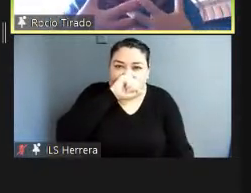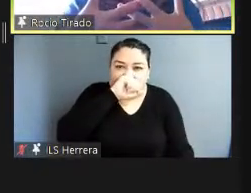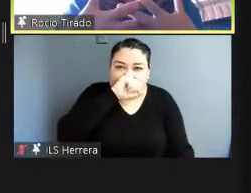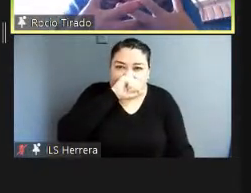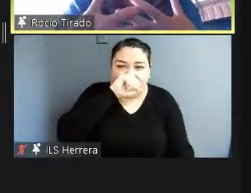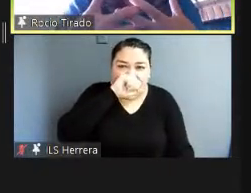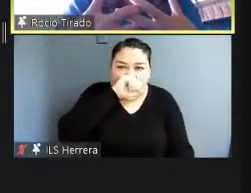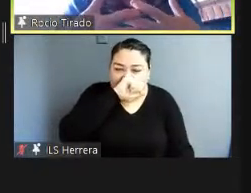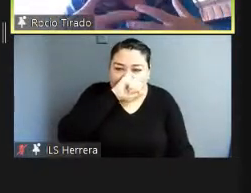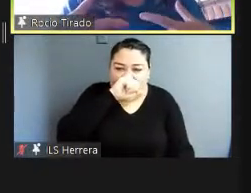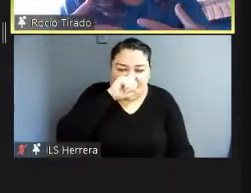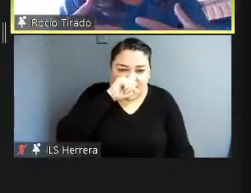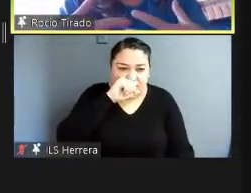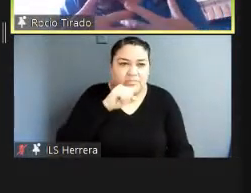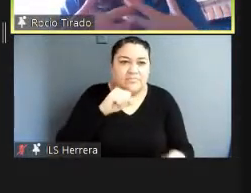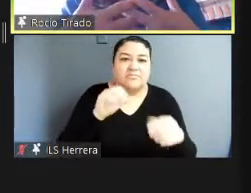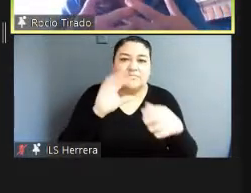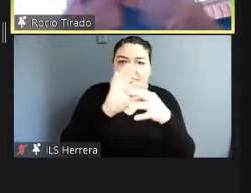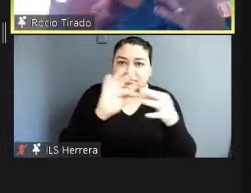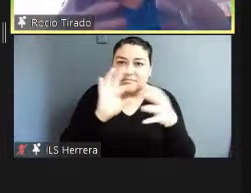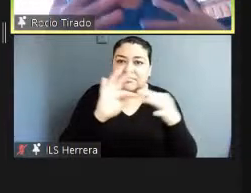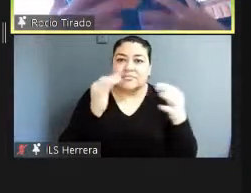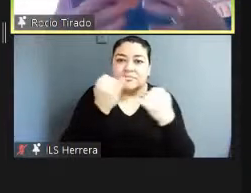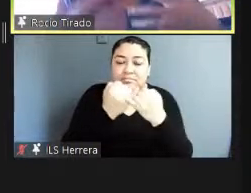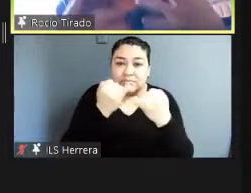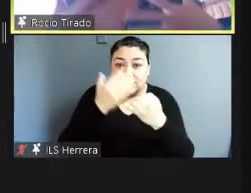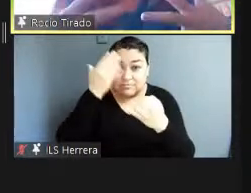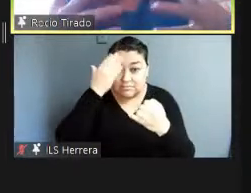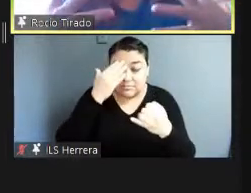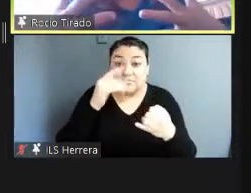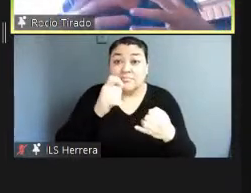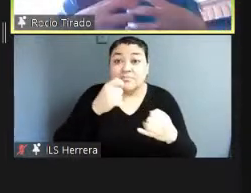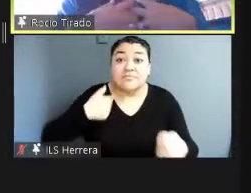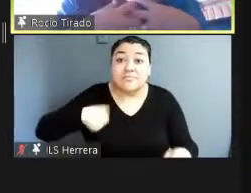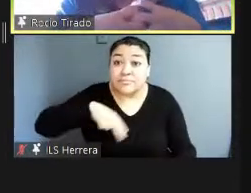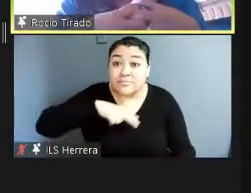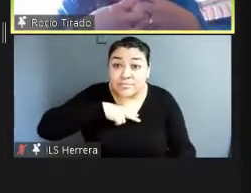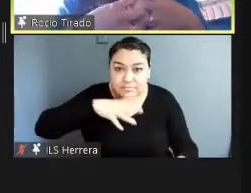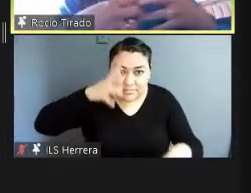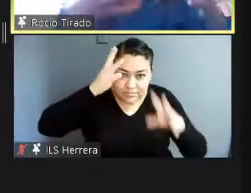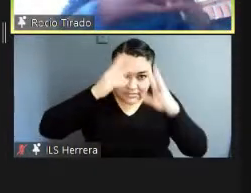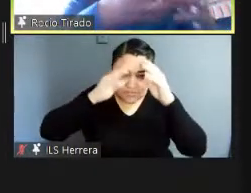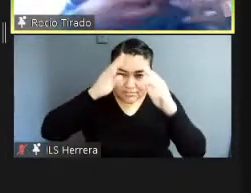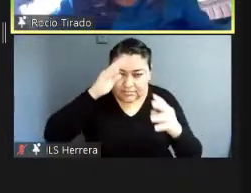they agreed with our subject matter and that they were feasible.